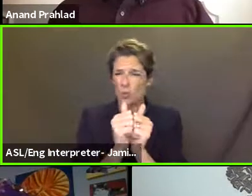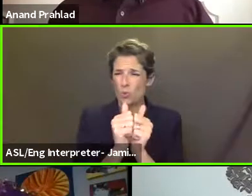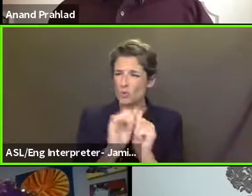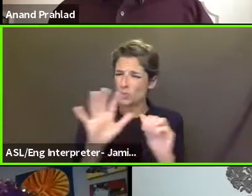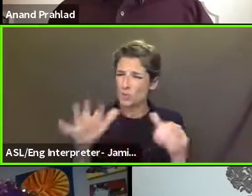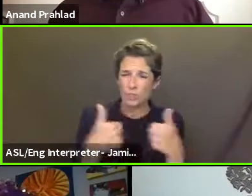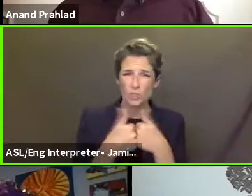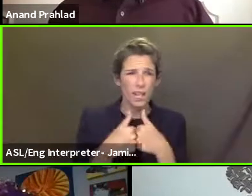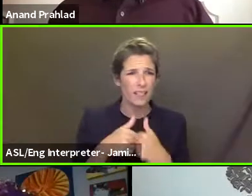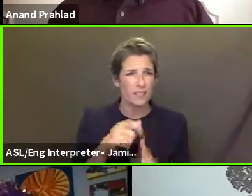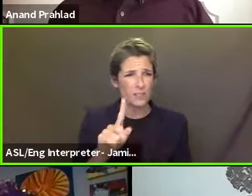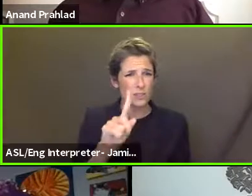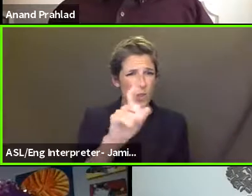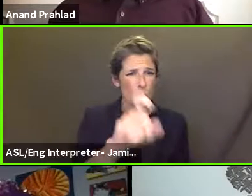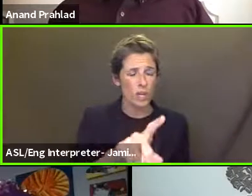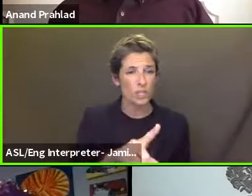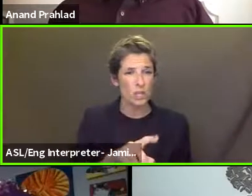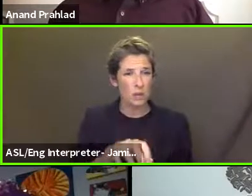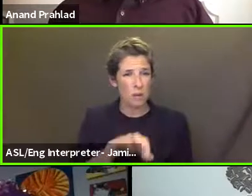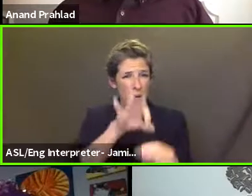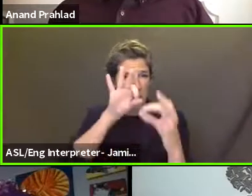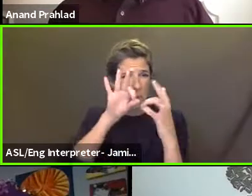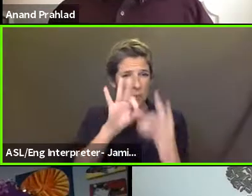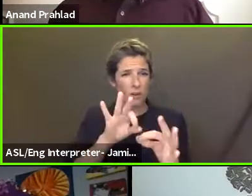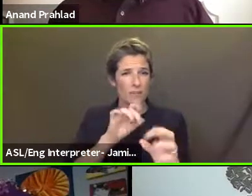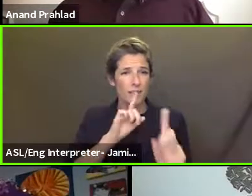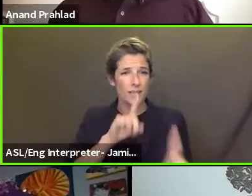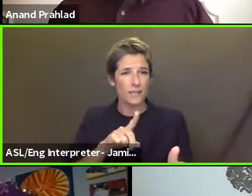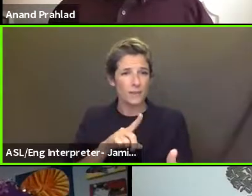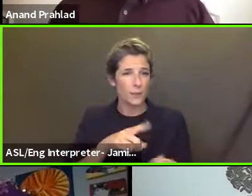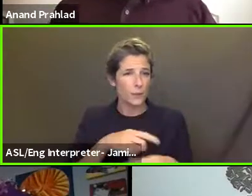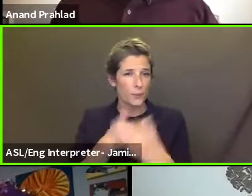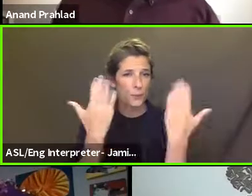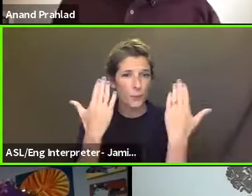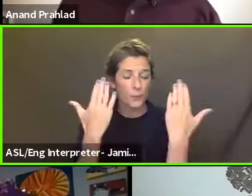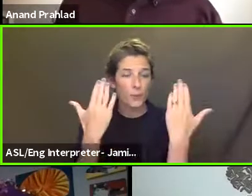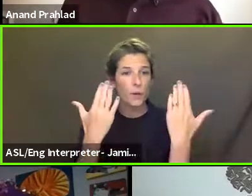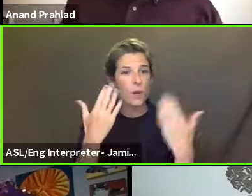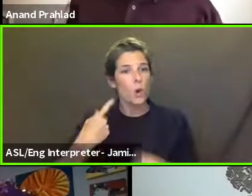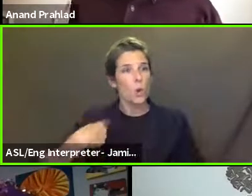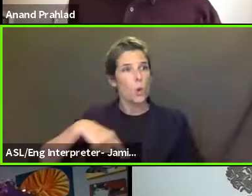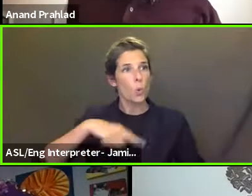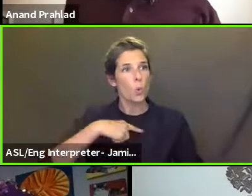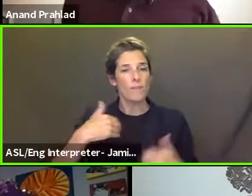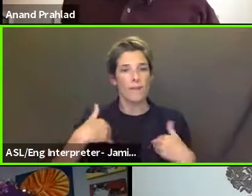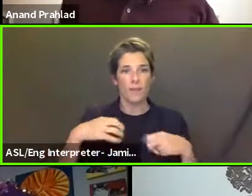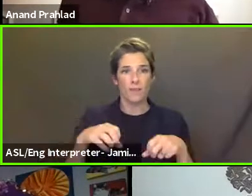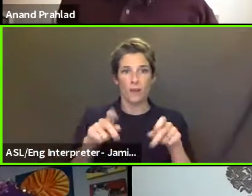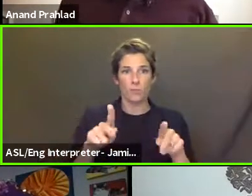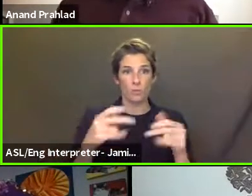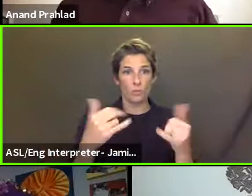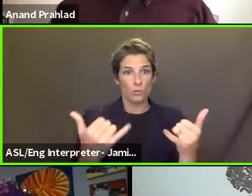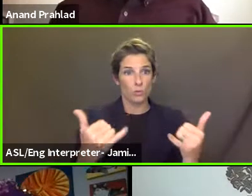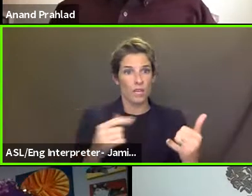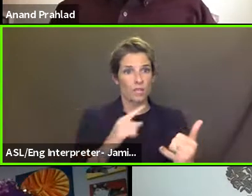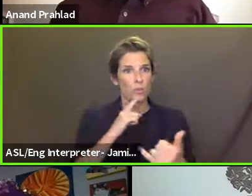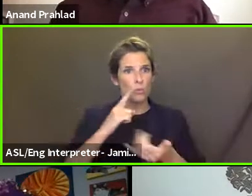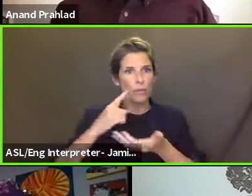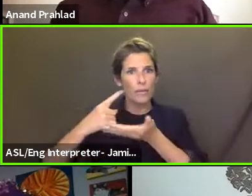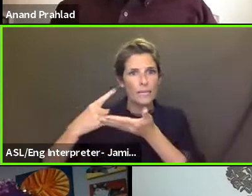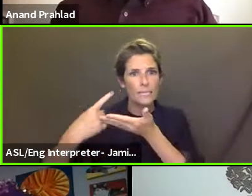have crisp answers. And we've been able to do that today because of these